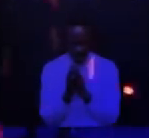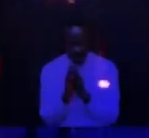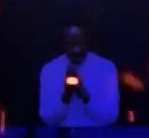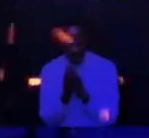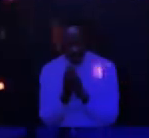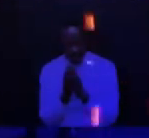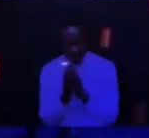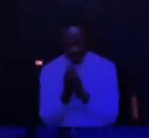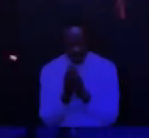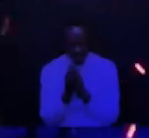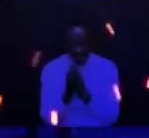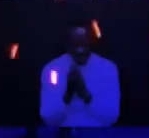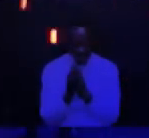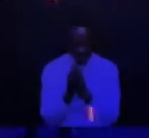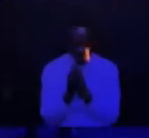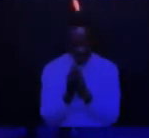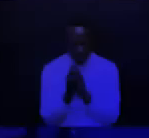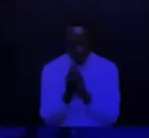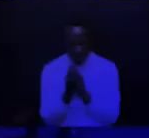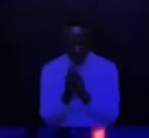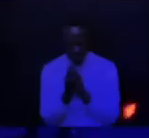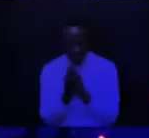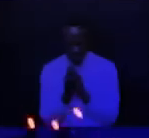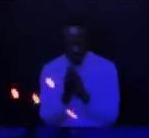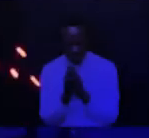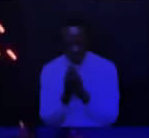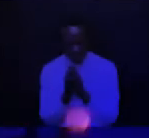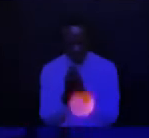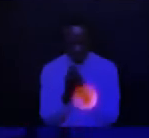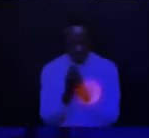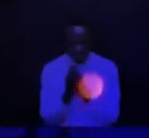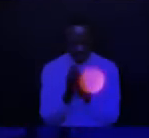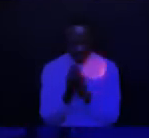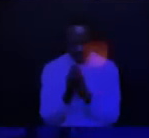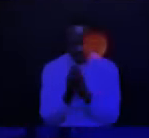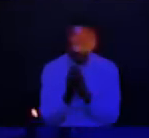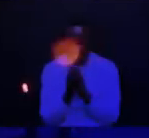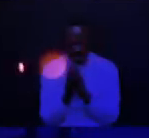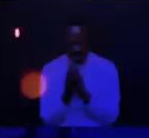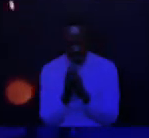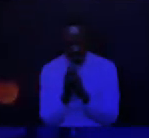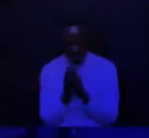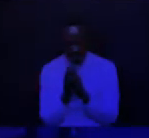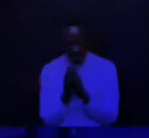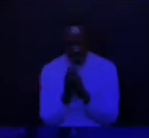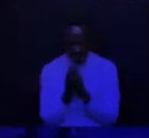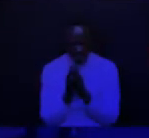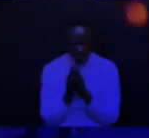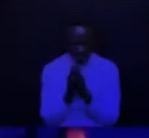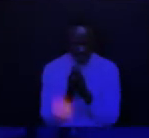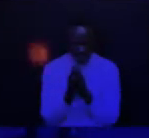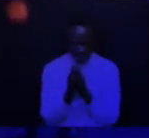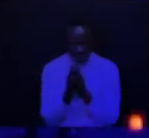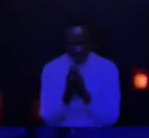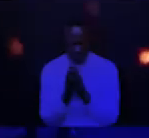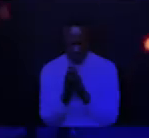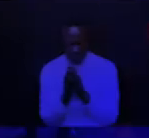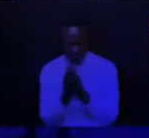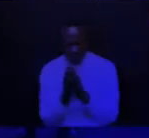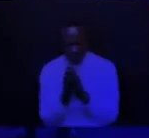rightly. Help us in the name of Jesus. We come in humility, O God. Have mercy.